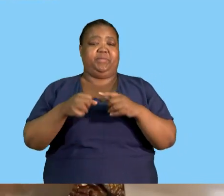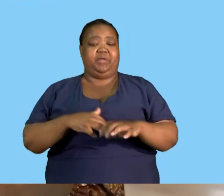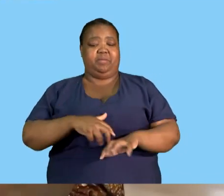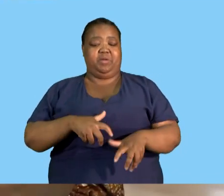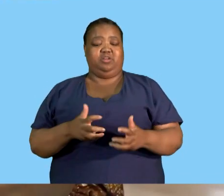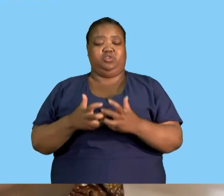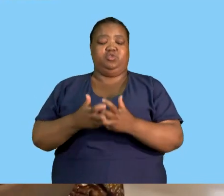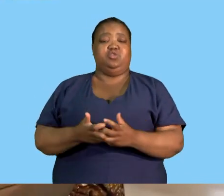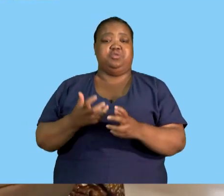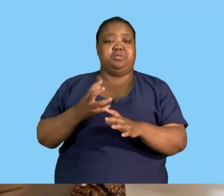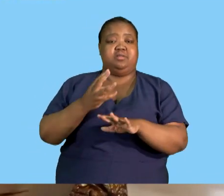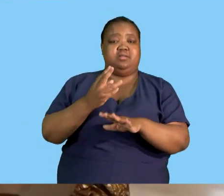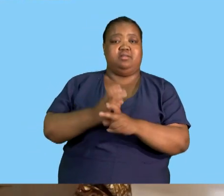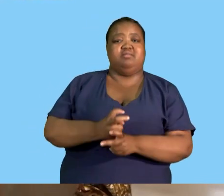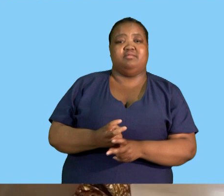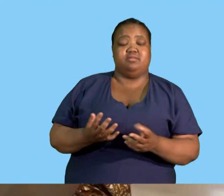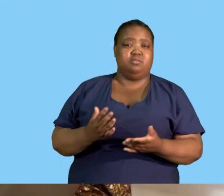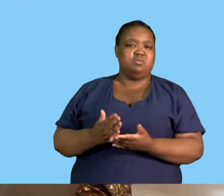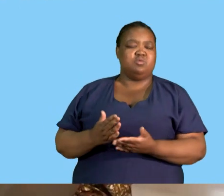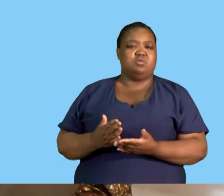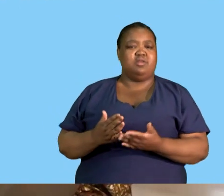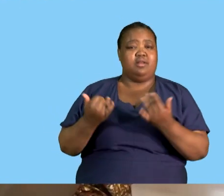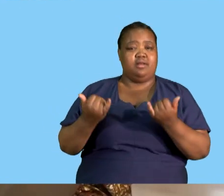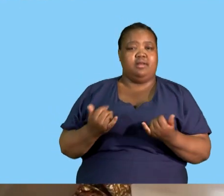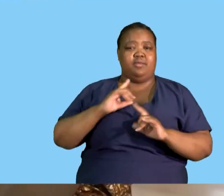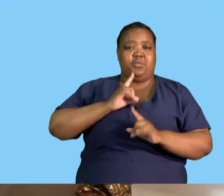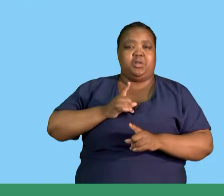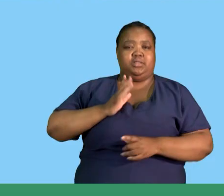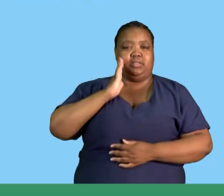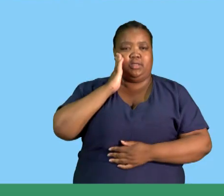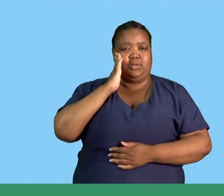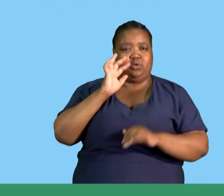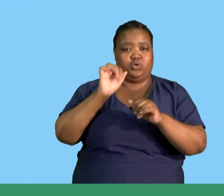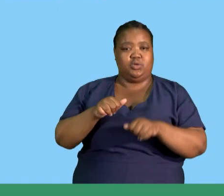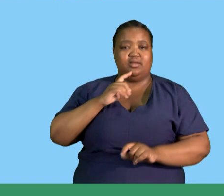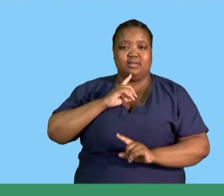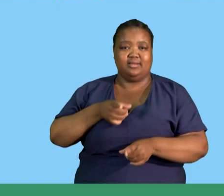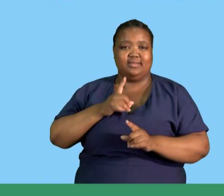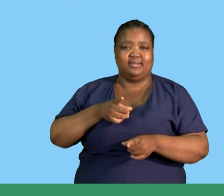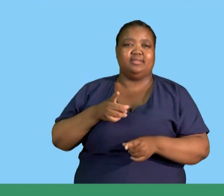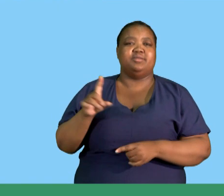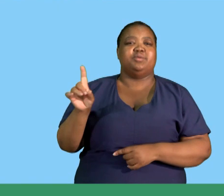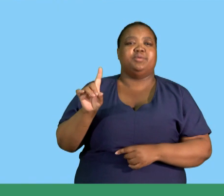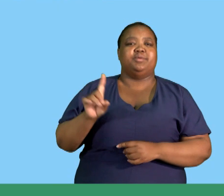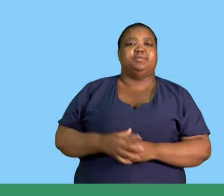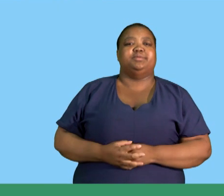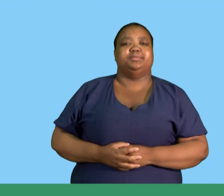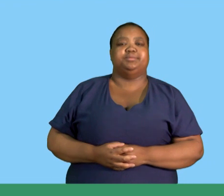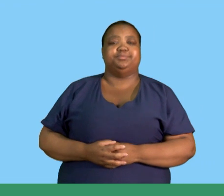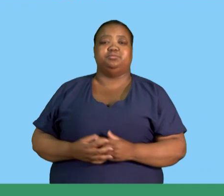be? Right, yes, I'm sure now you know the answer. Right, so the answer is